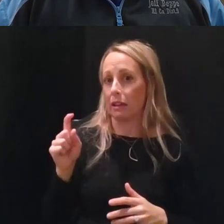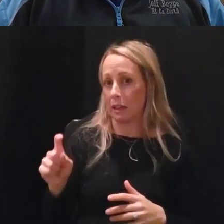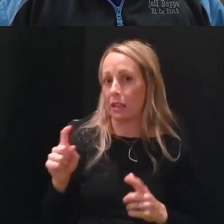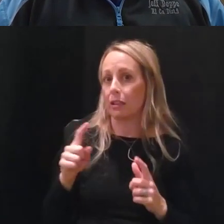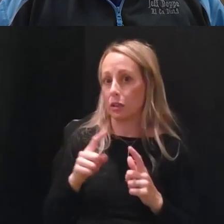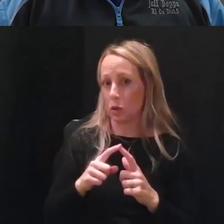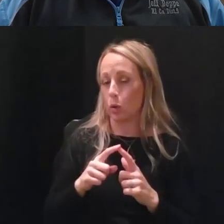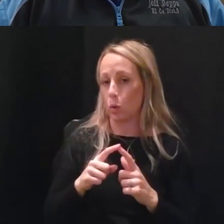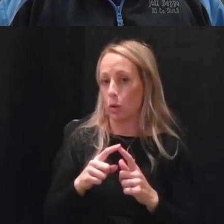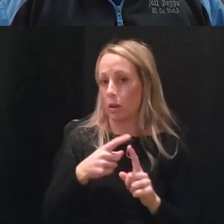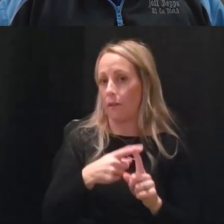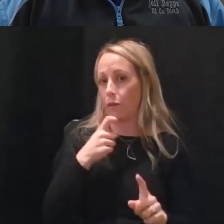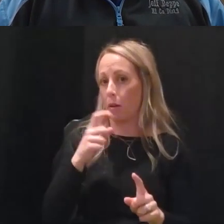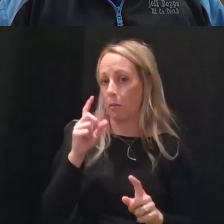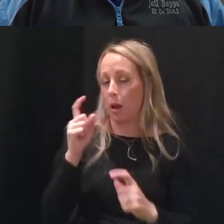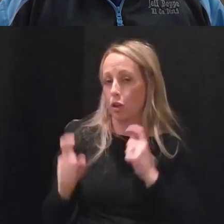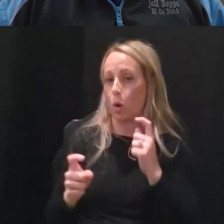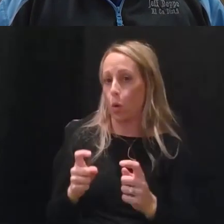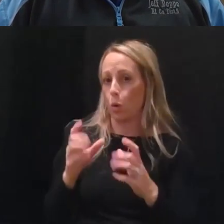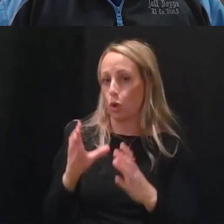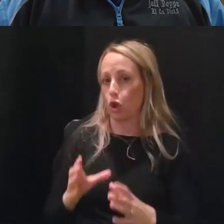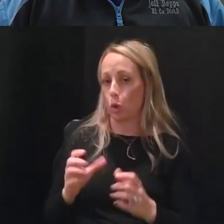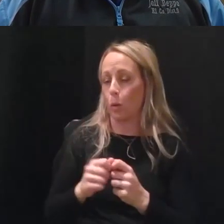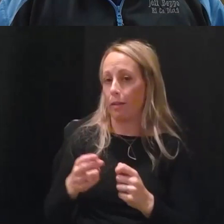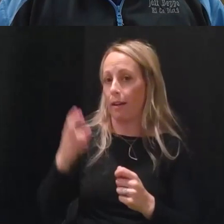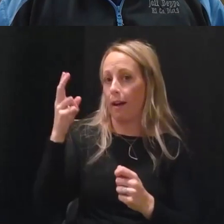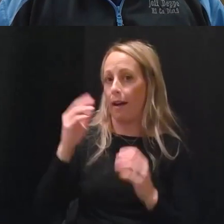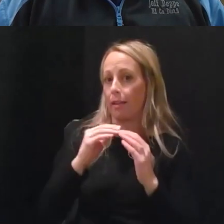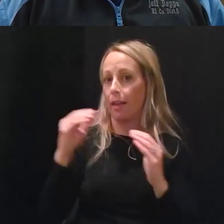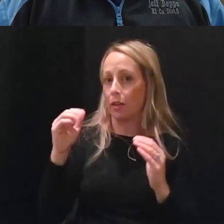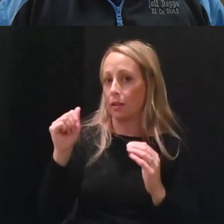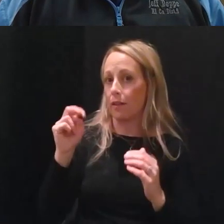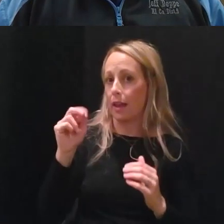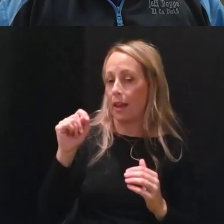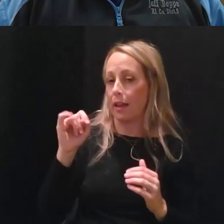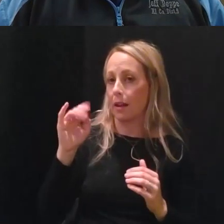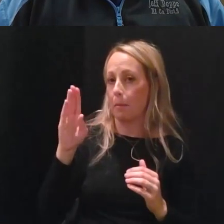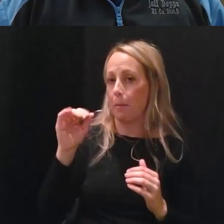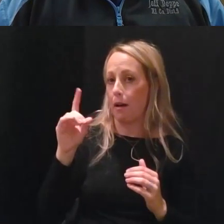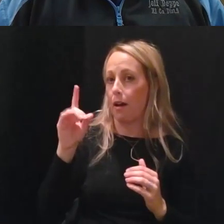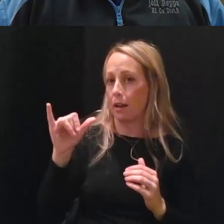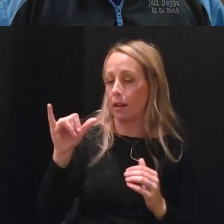come from a donor with very high levels of the antibody that we're interested in.